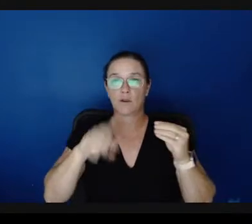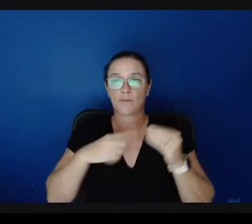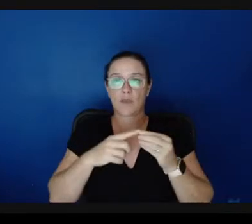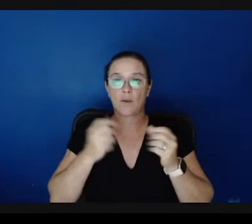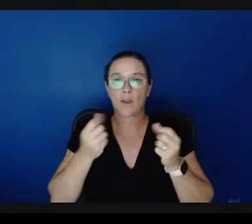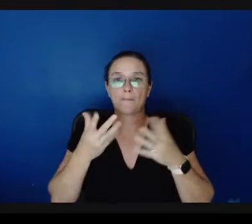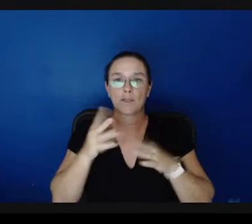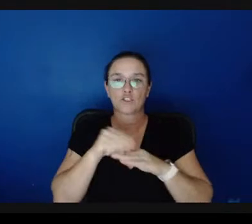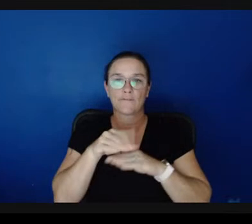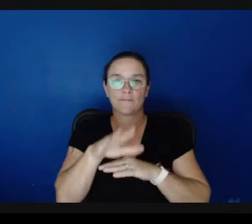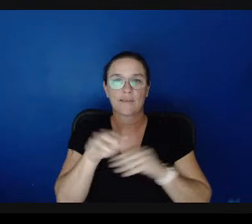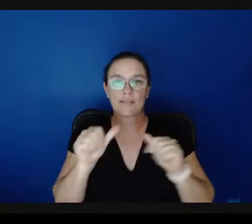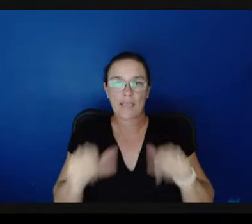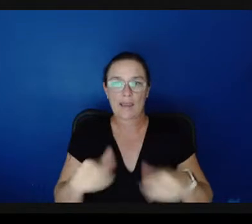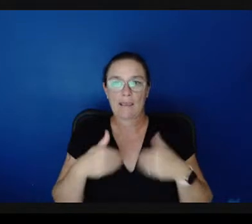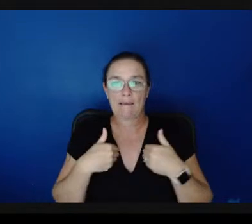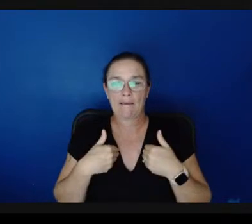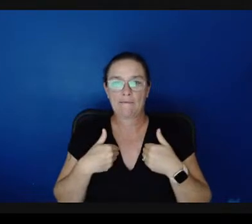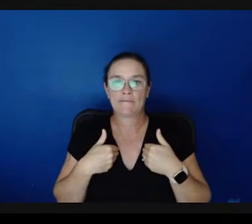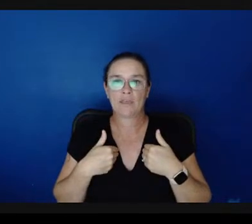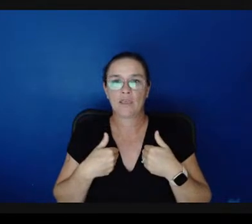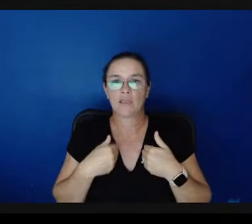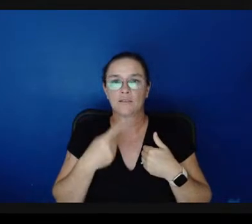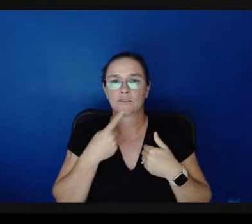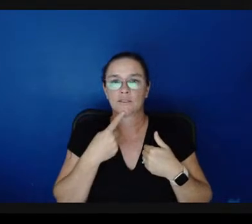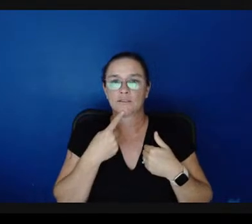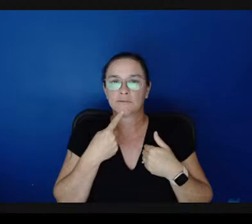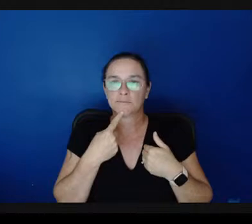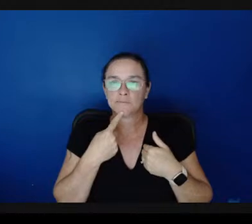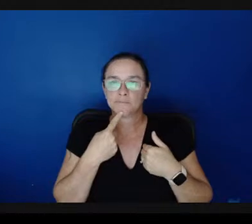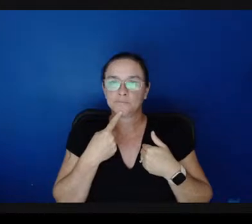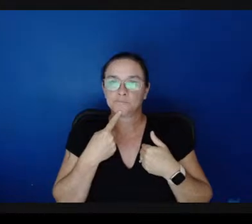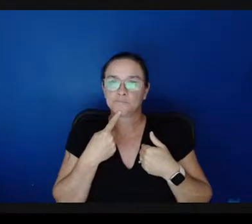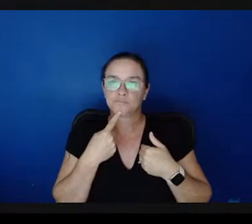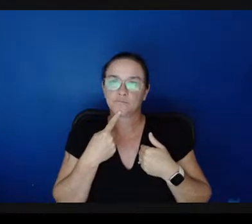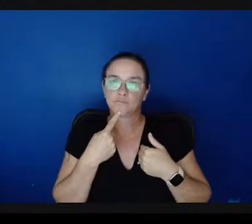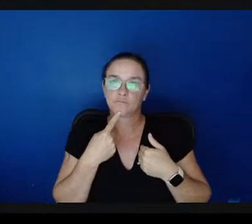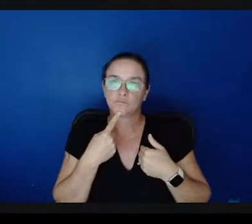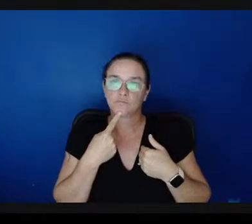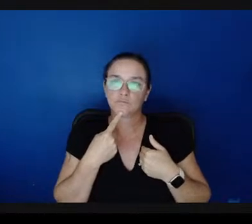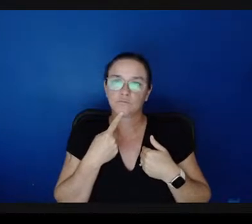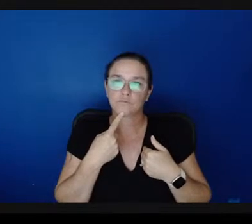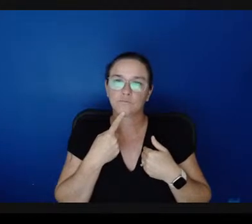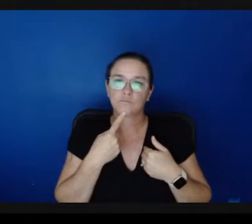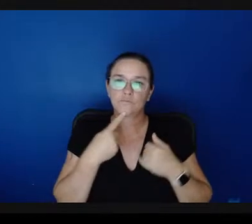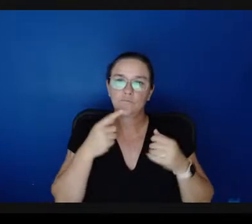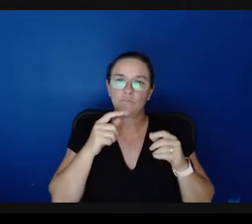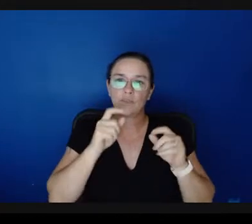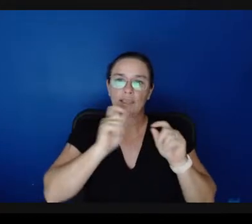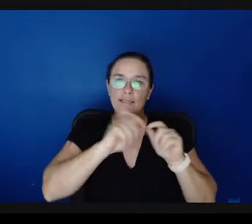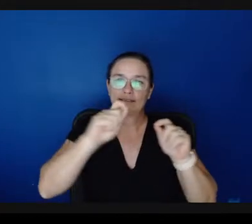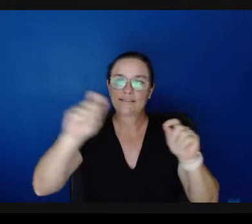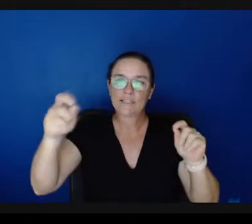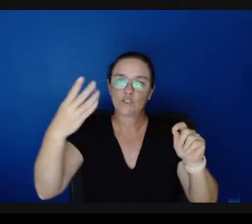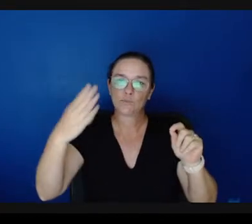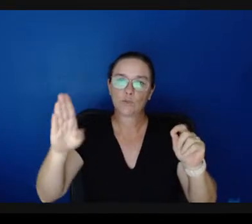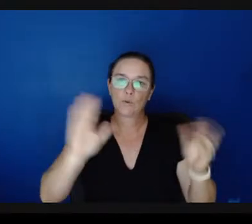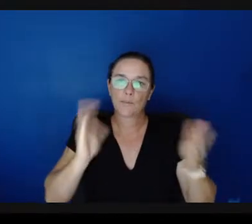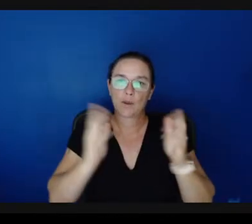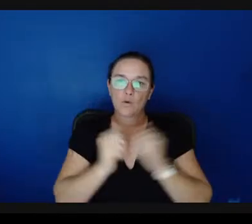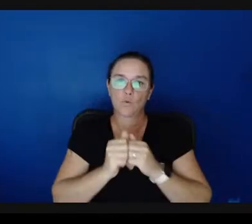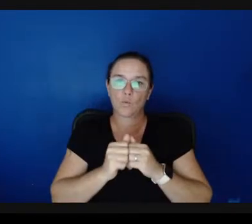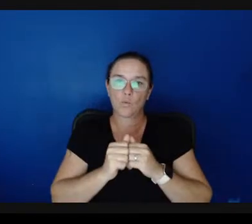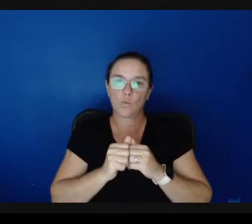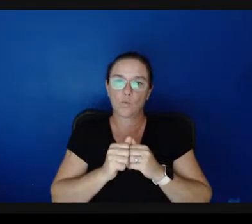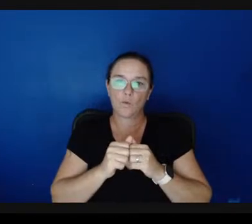be, is they are saying here, two lines, look at the dashed blue line versus the solid blue line. The